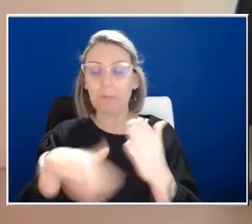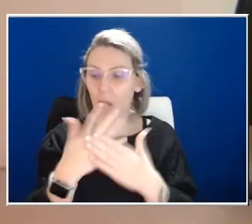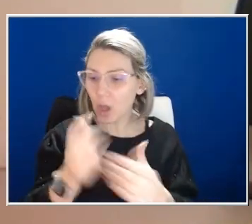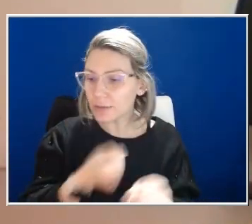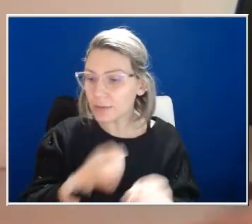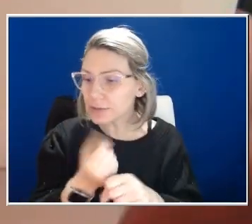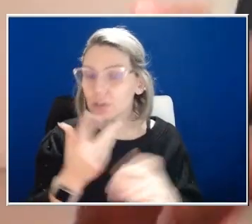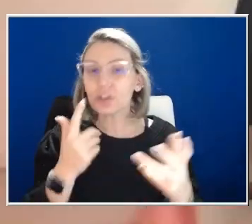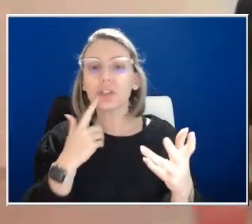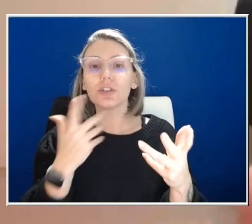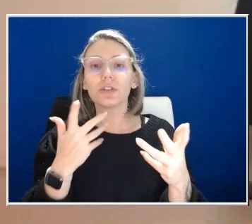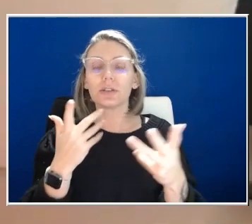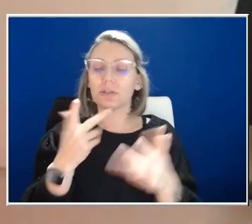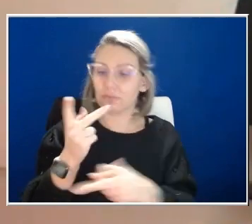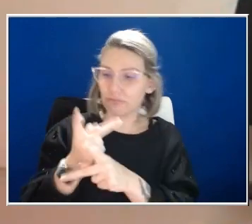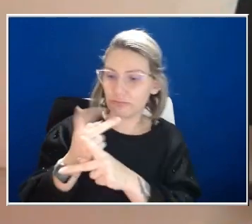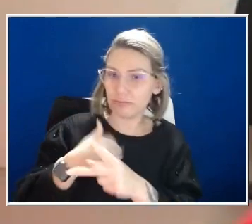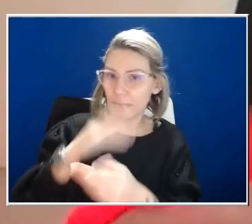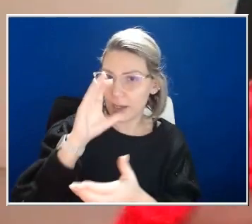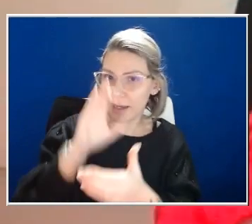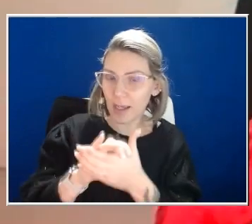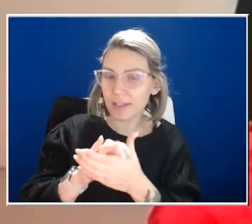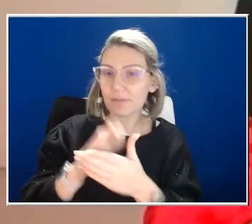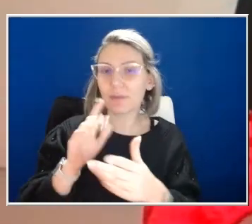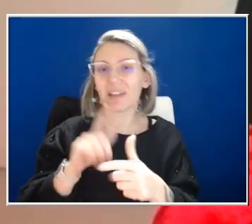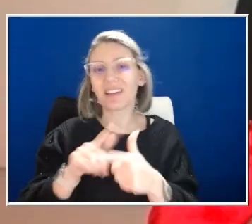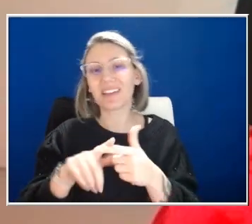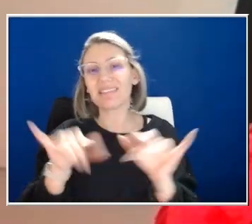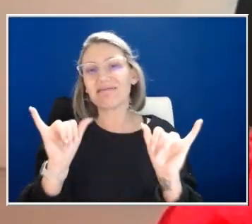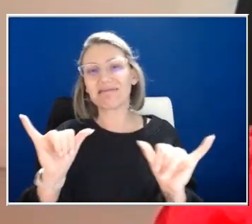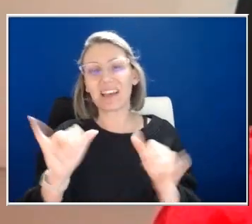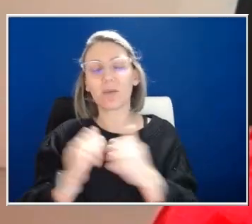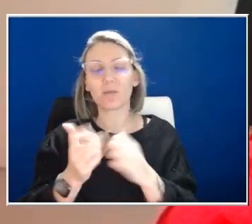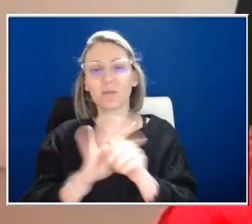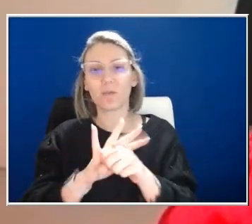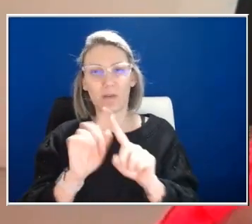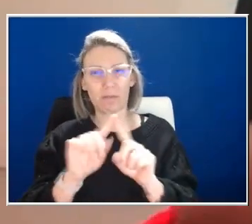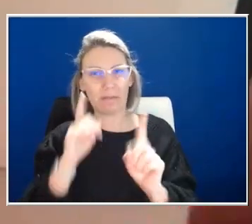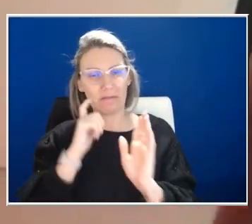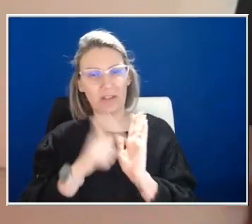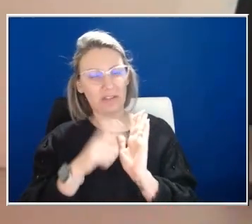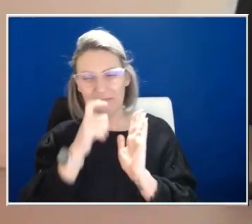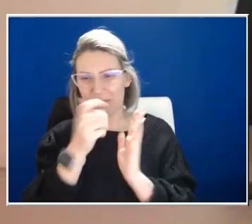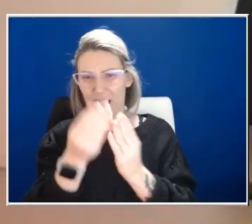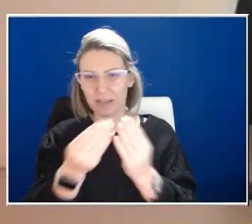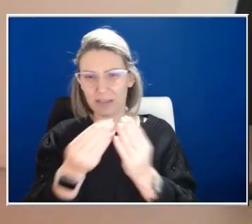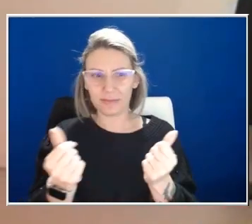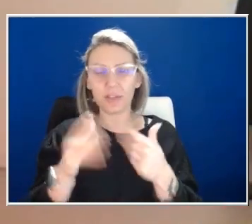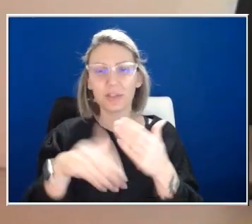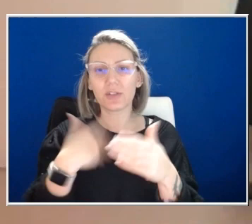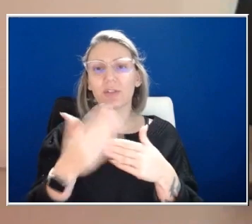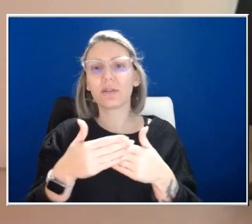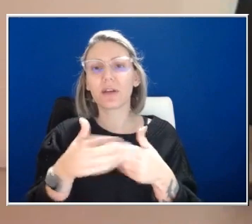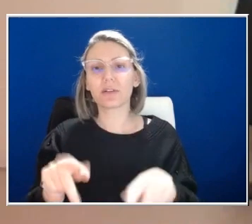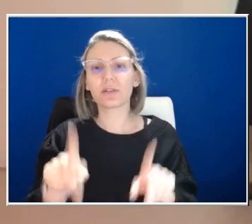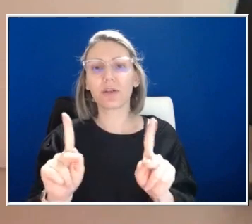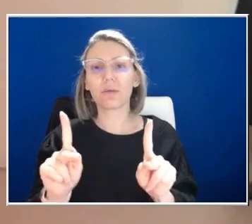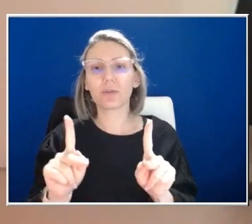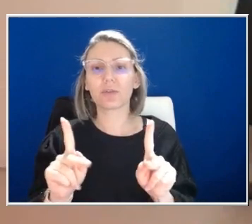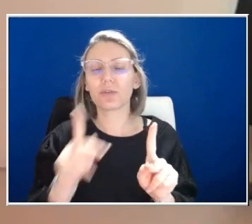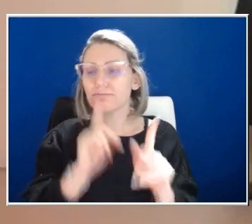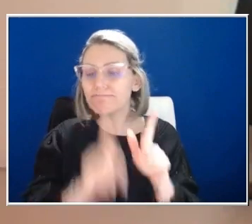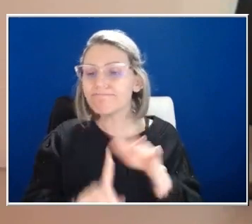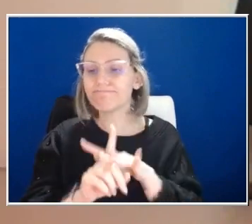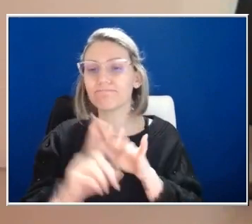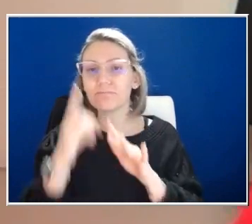husband and just stayed in with COVID. But I noticed that it didn't go away. So the next opportunity that came up for me